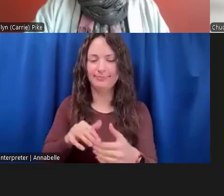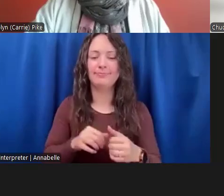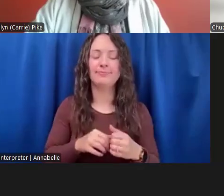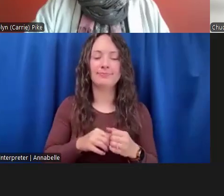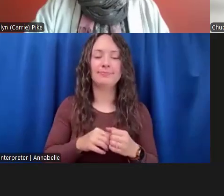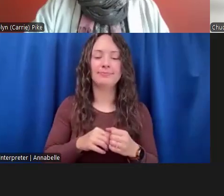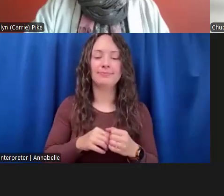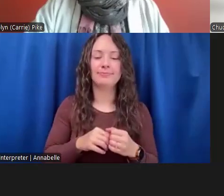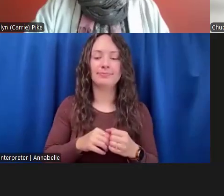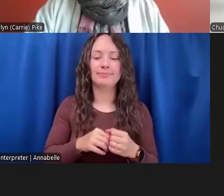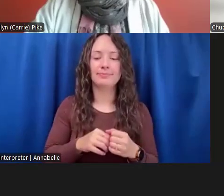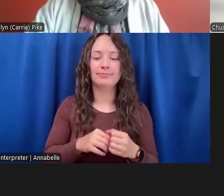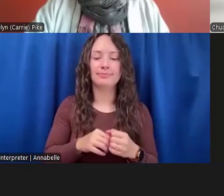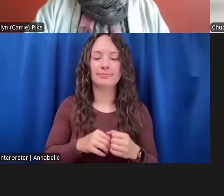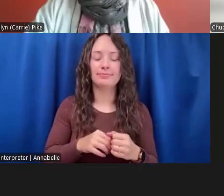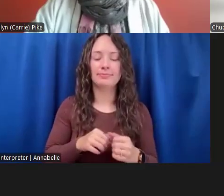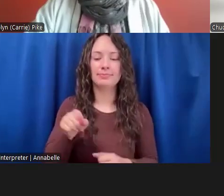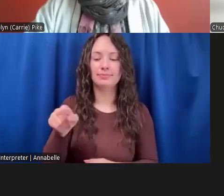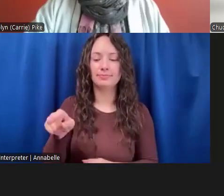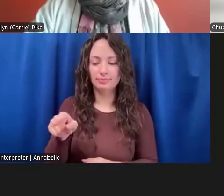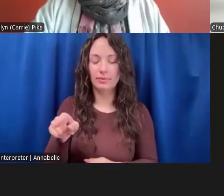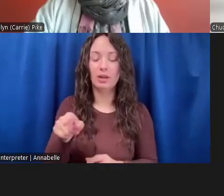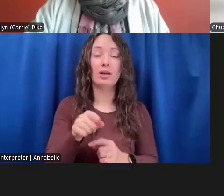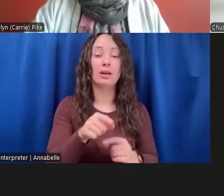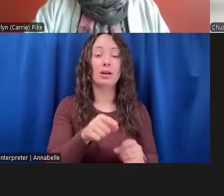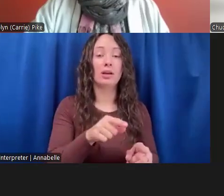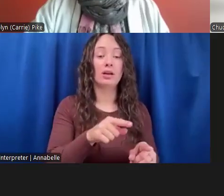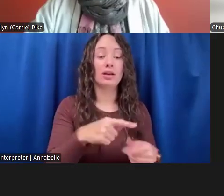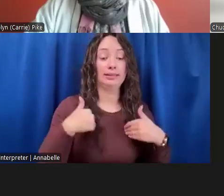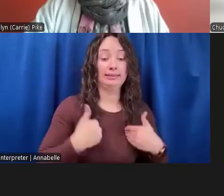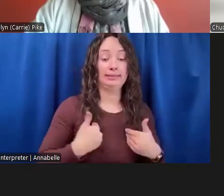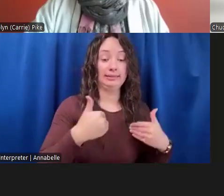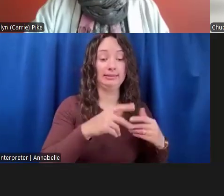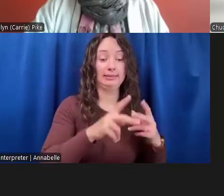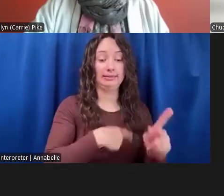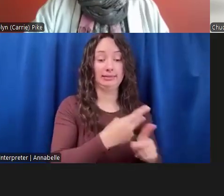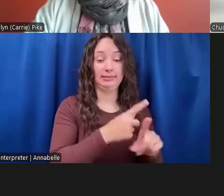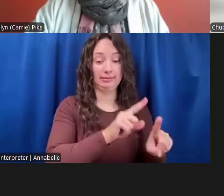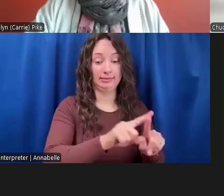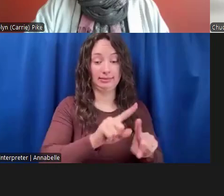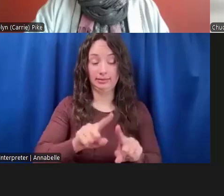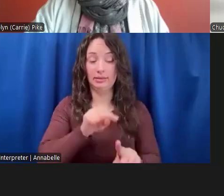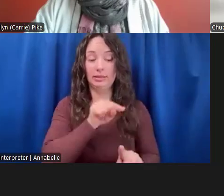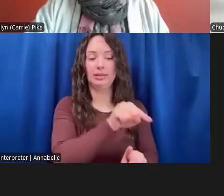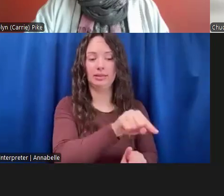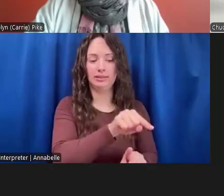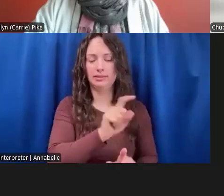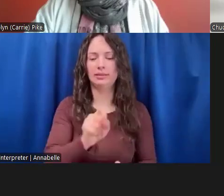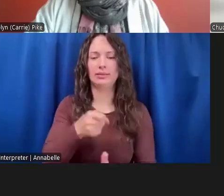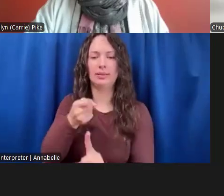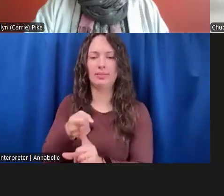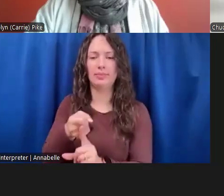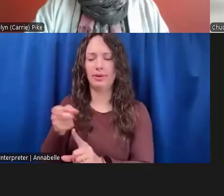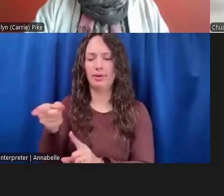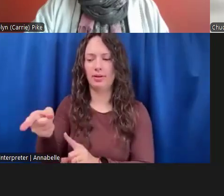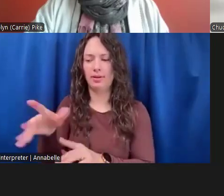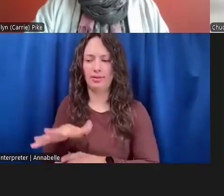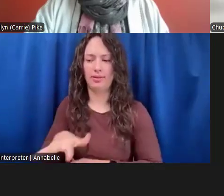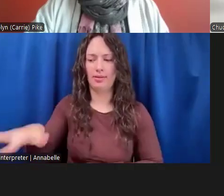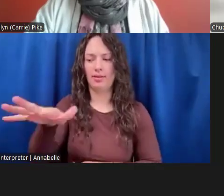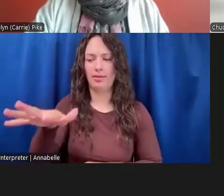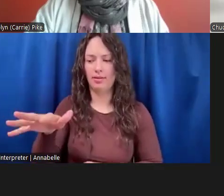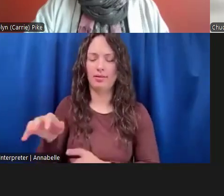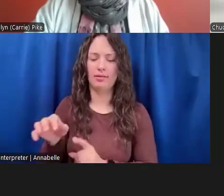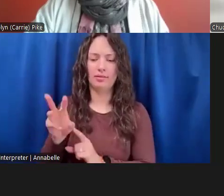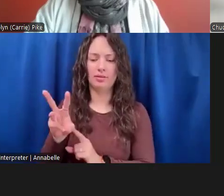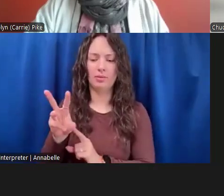novel species compositions and the impacts of those on native wildlife. And there's just not enough data just yet